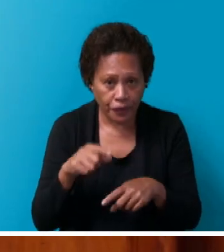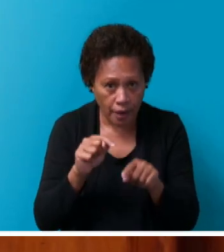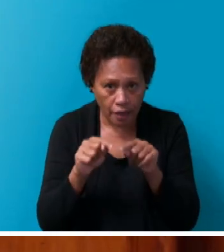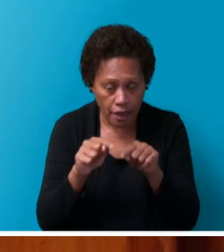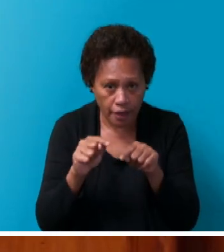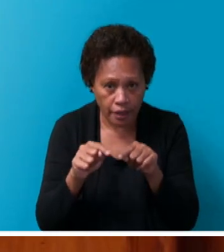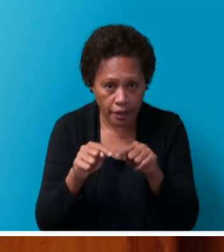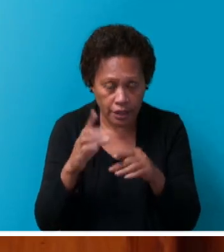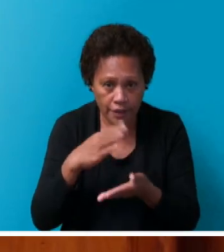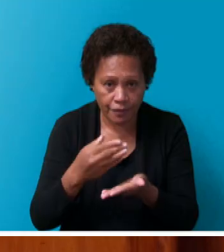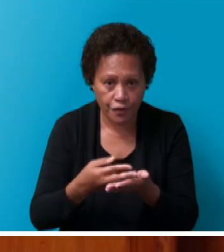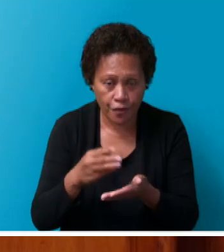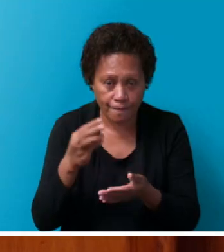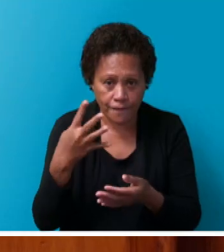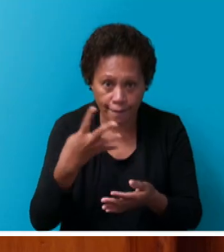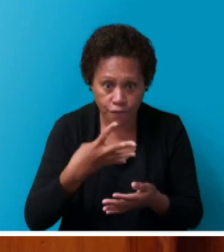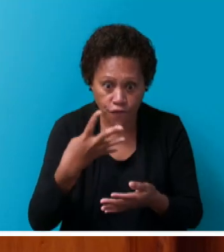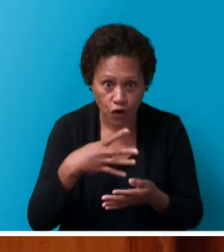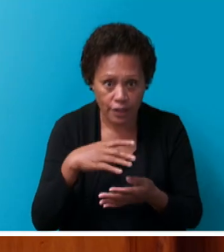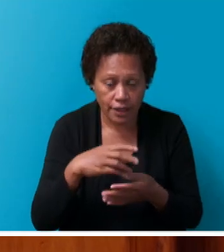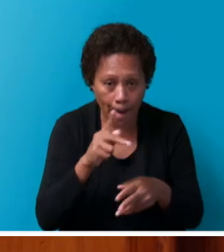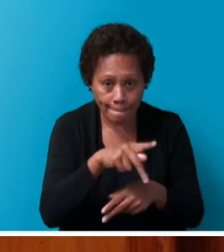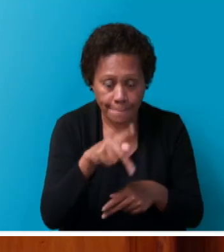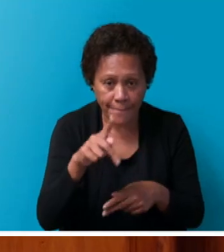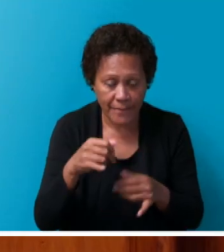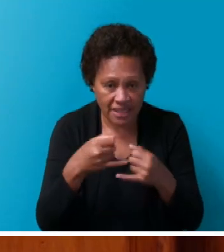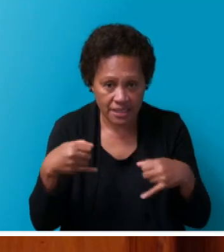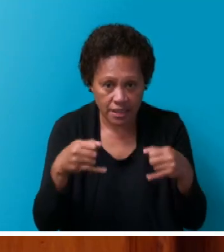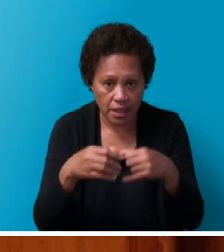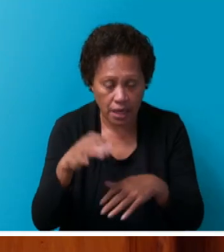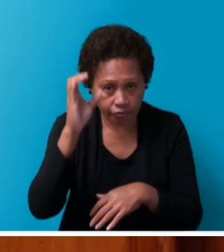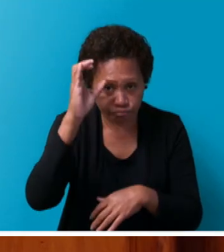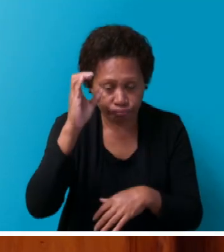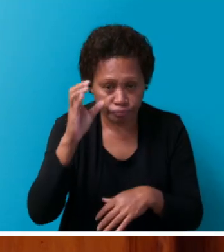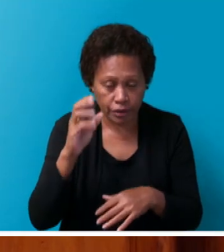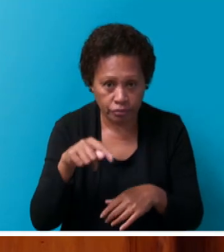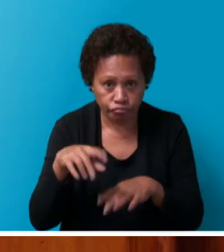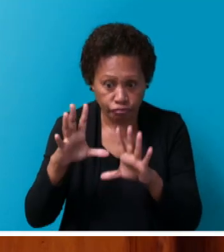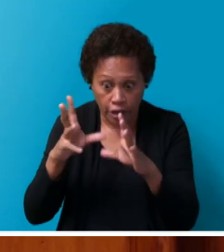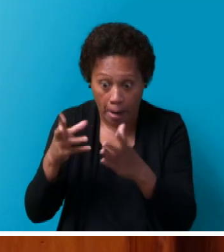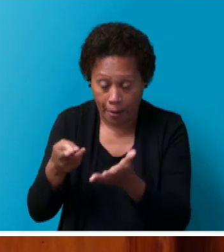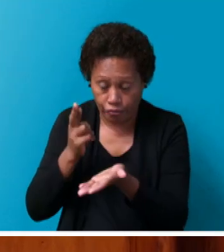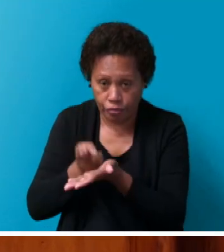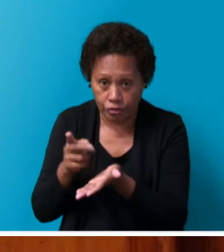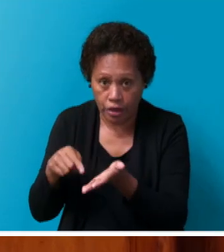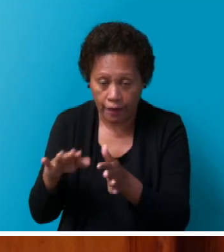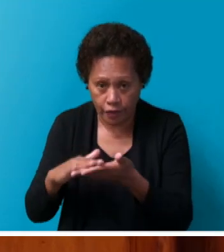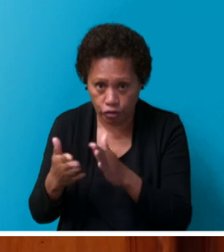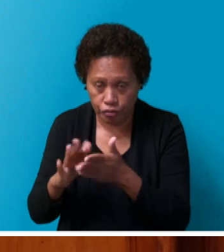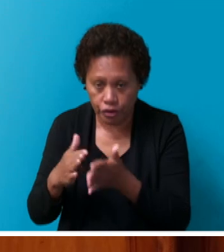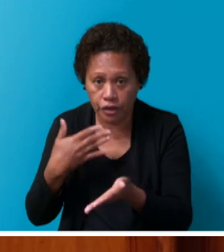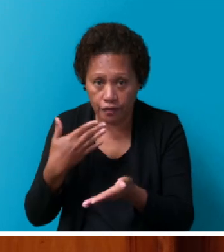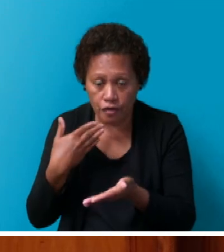educators from 14 Pacific Island countries. The expedition supplied the real-world evidence, community voices, and